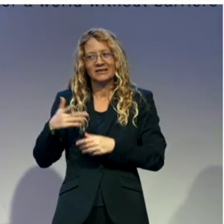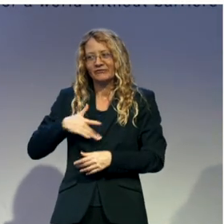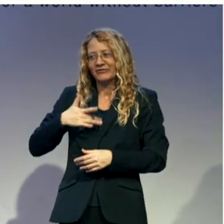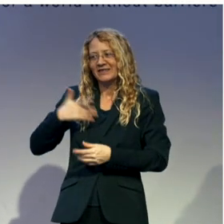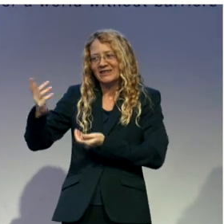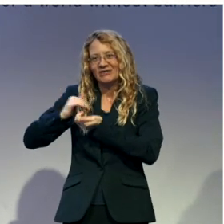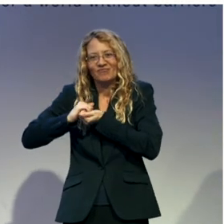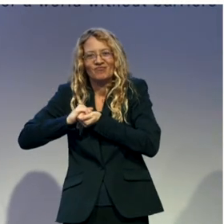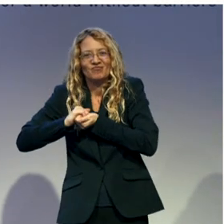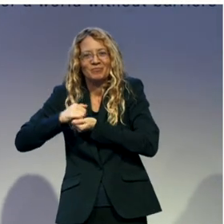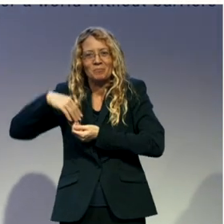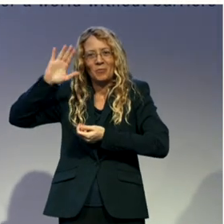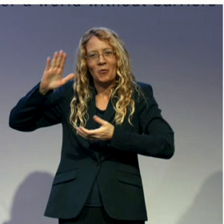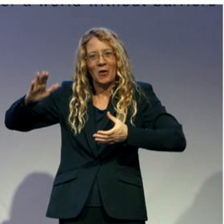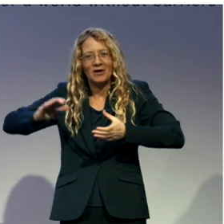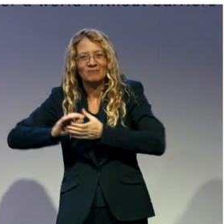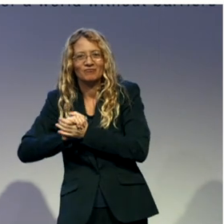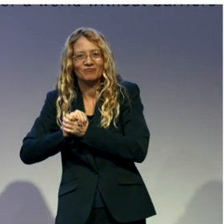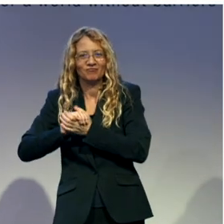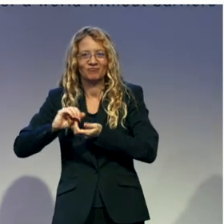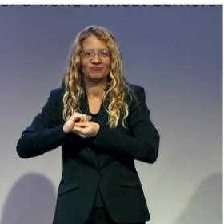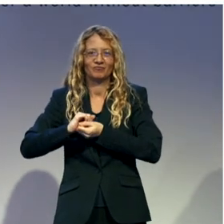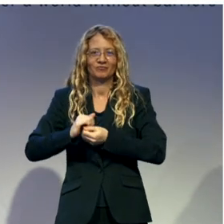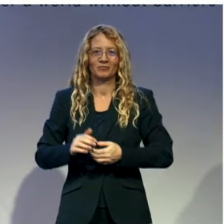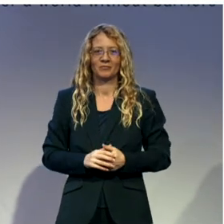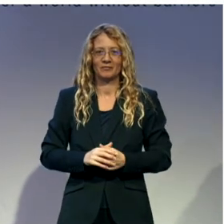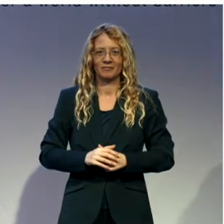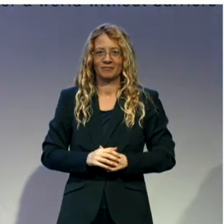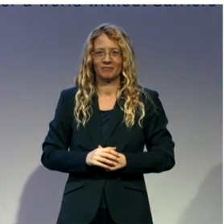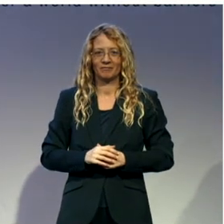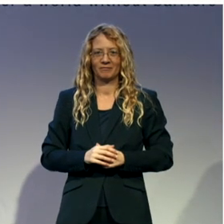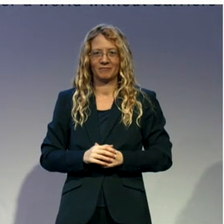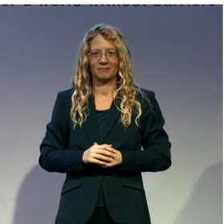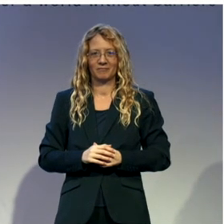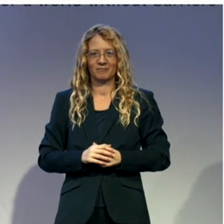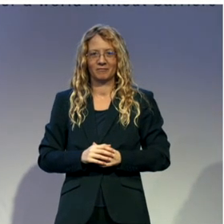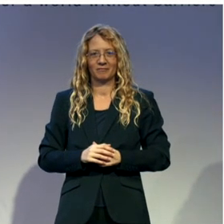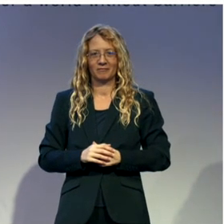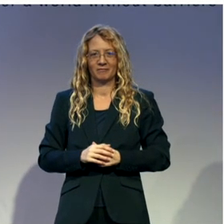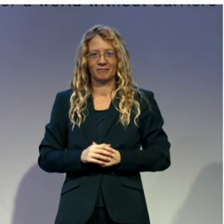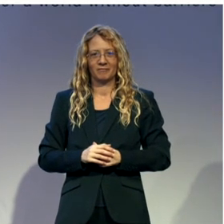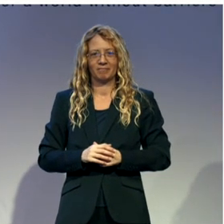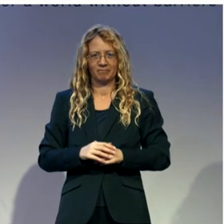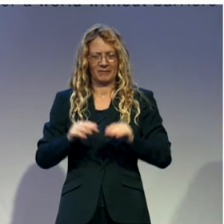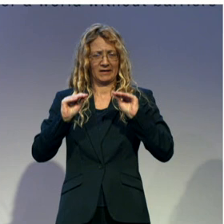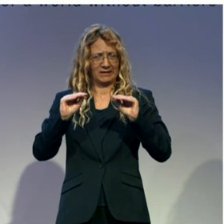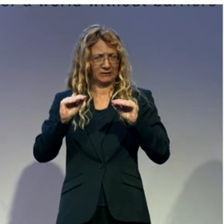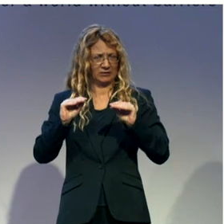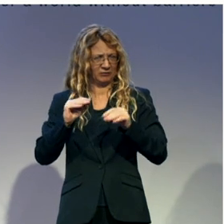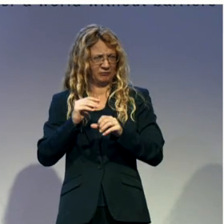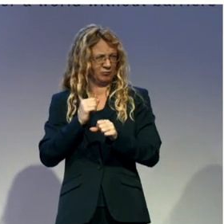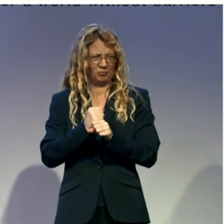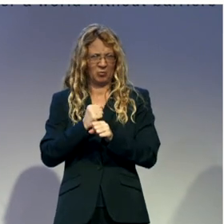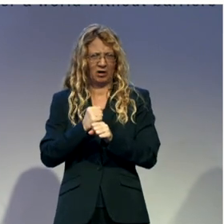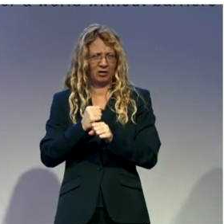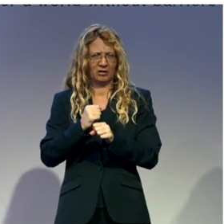Lastly, we believe that training doesn't work if learning isn't applied straight after training. And this is where the grant facility